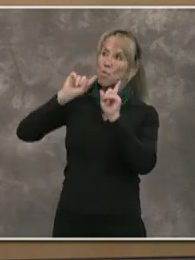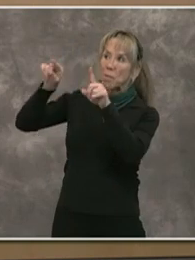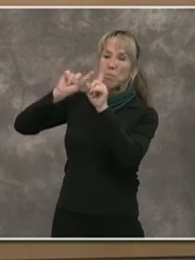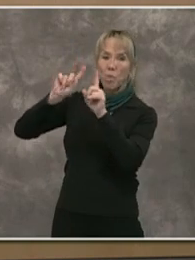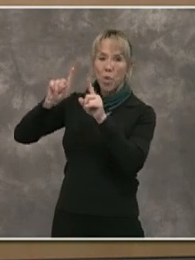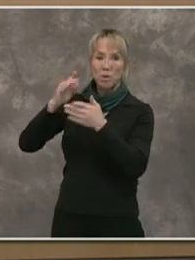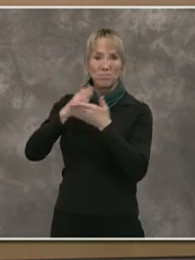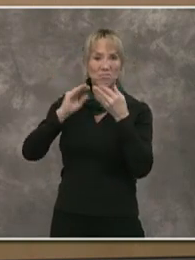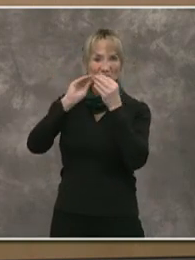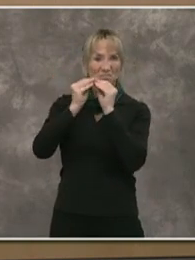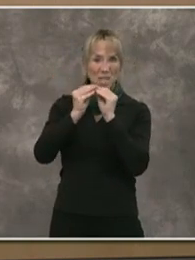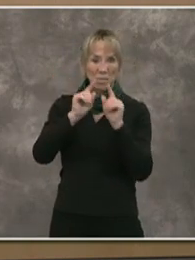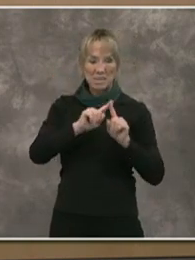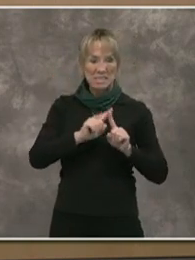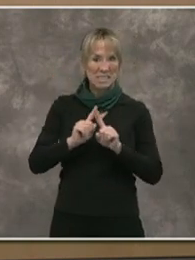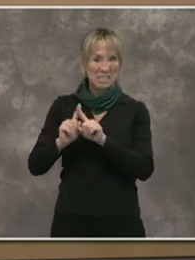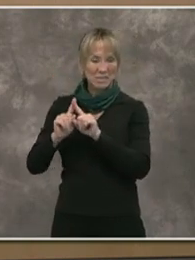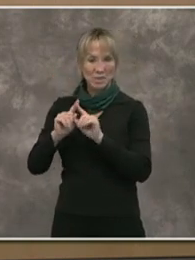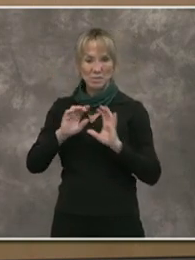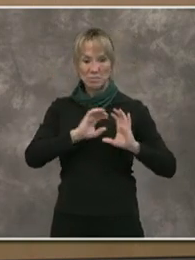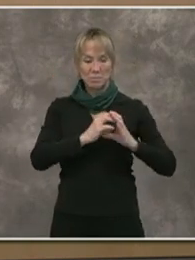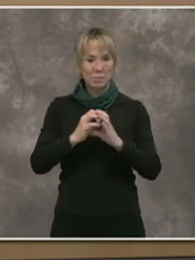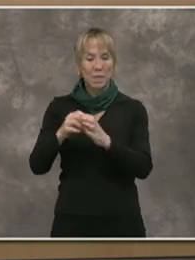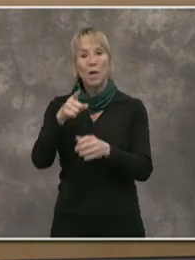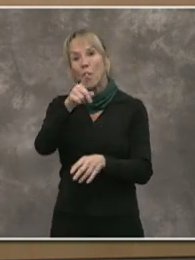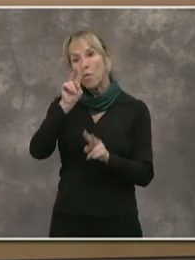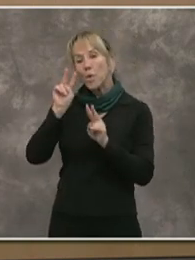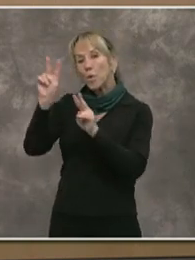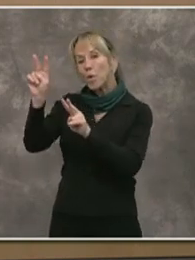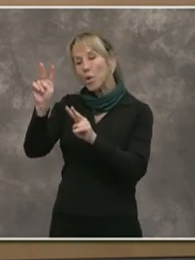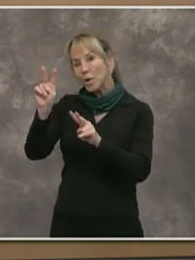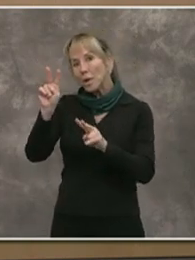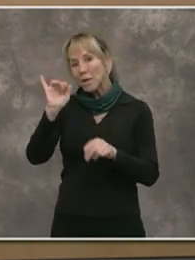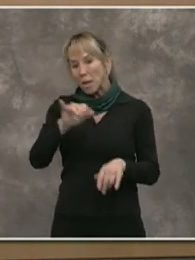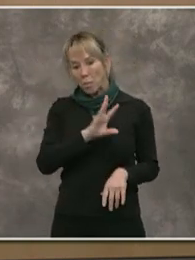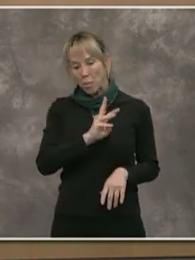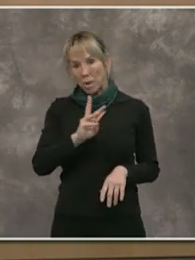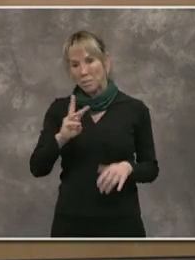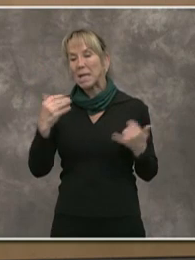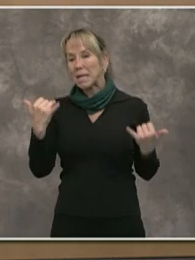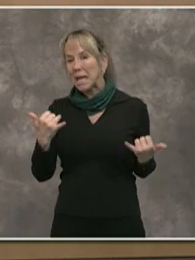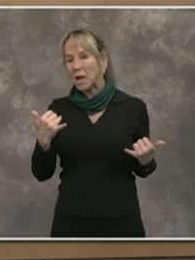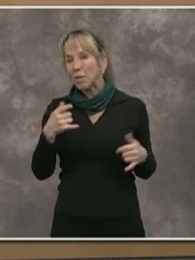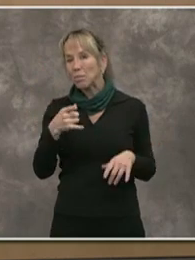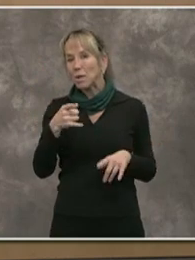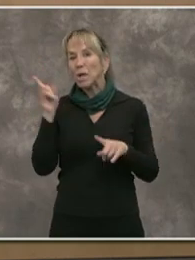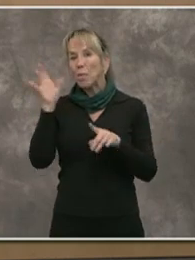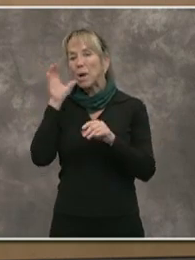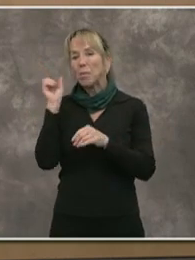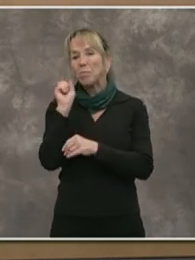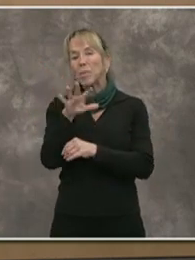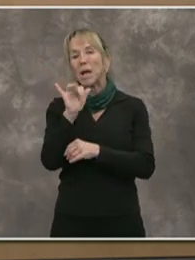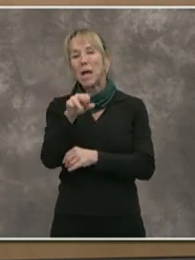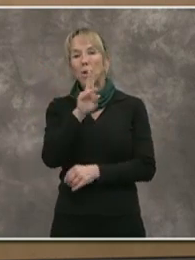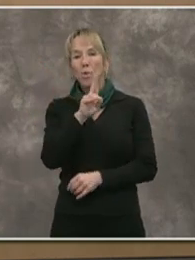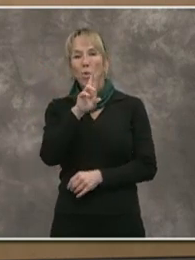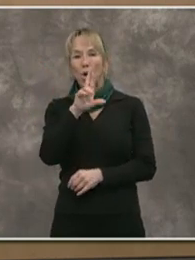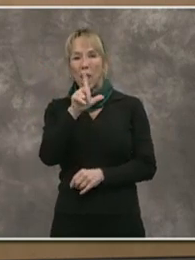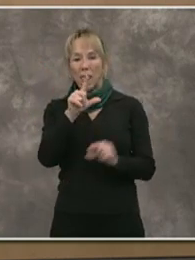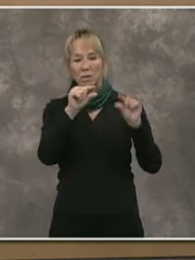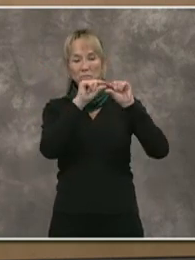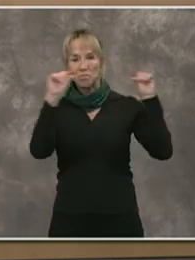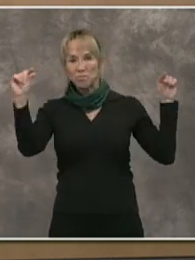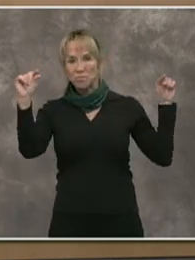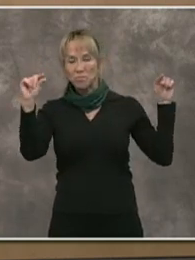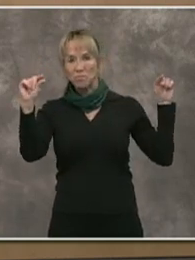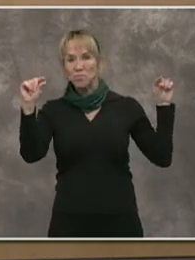that information on a daily basis is available on the website, and we will get that URL for everyone